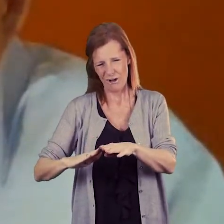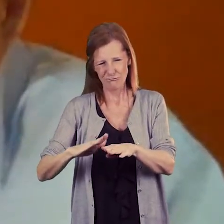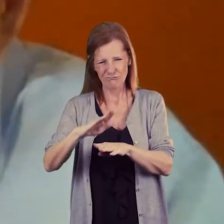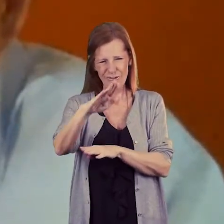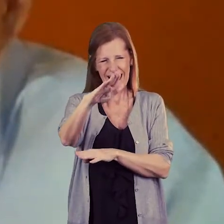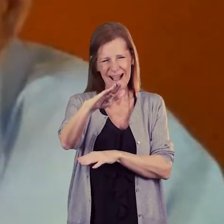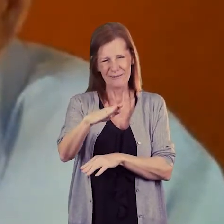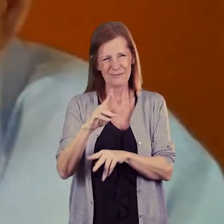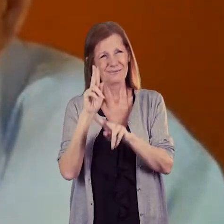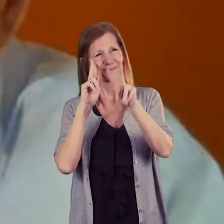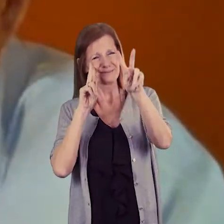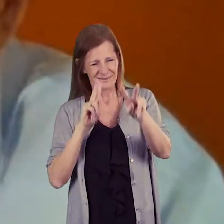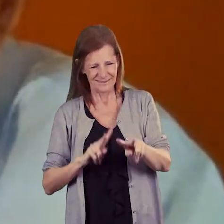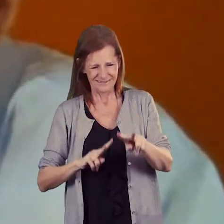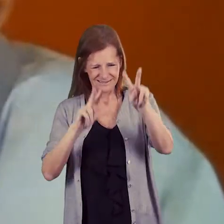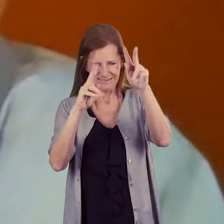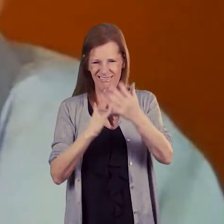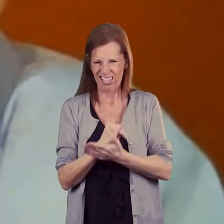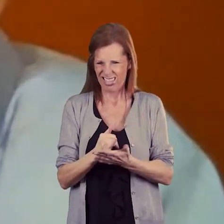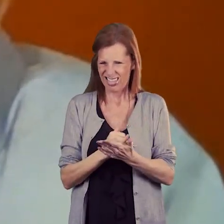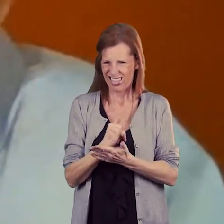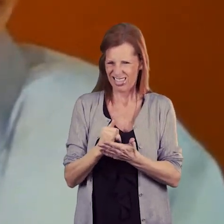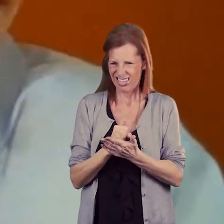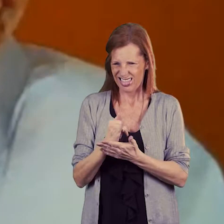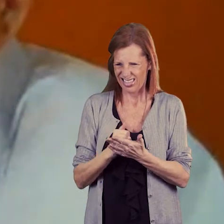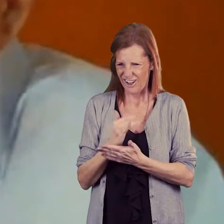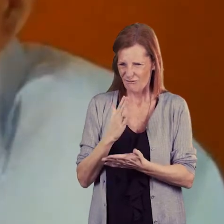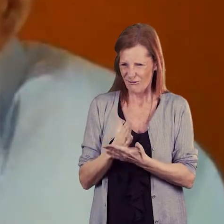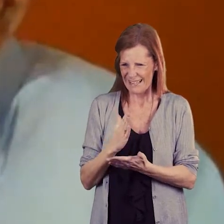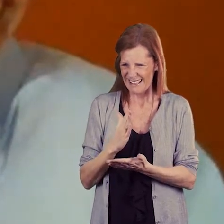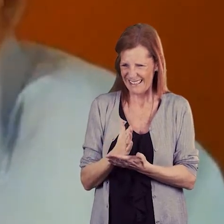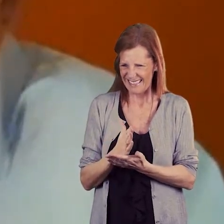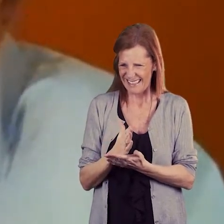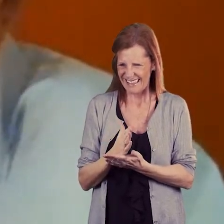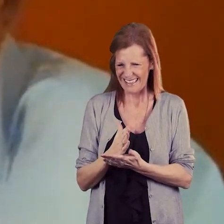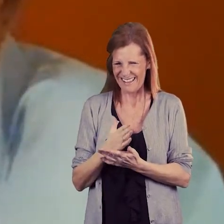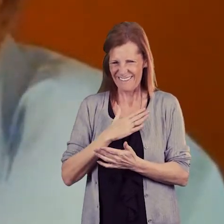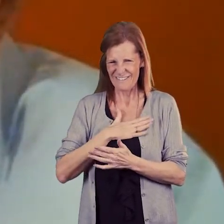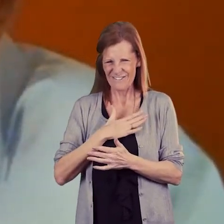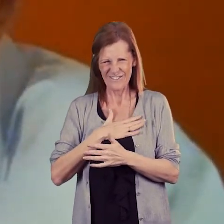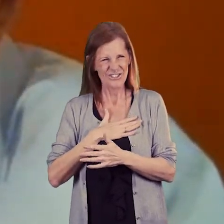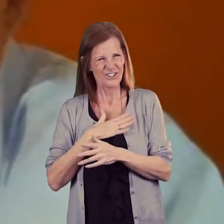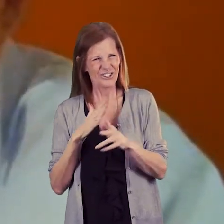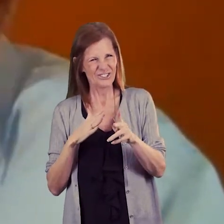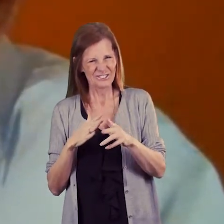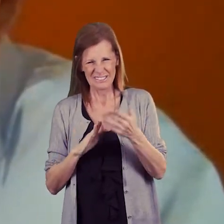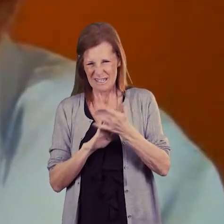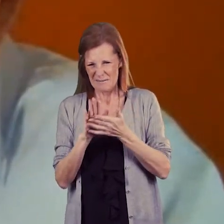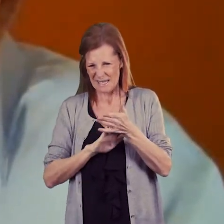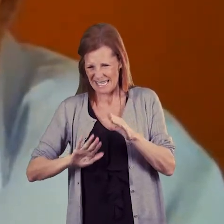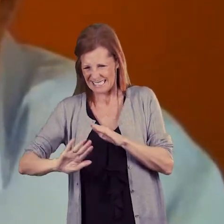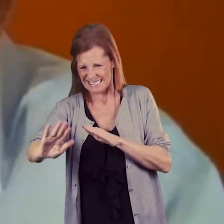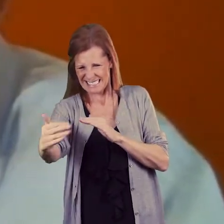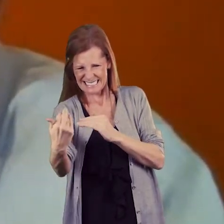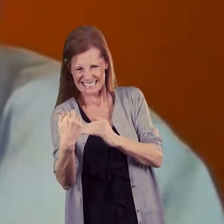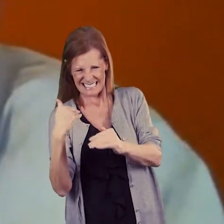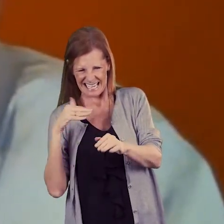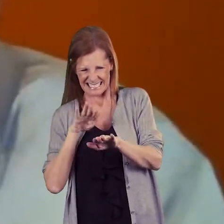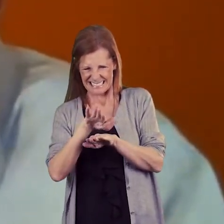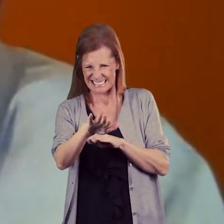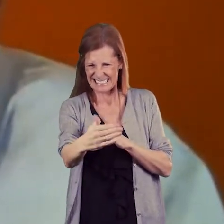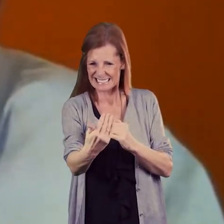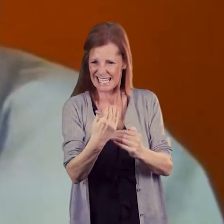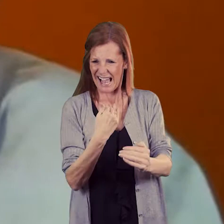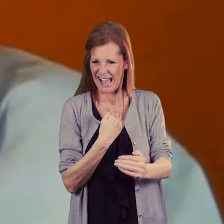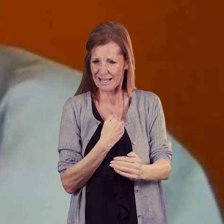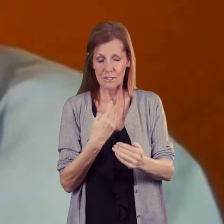are not what you call nice looking, but on the front of buildings, you zigzag to get them. Well, this